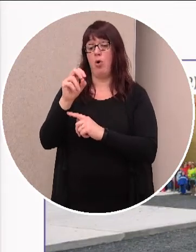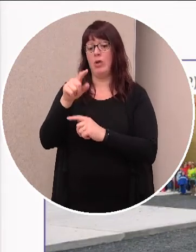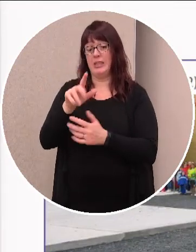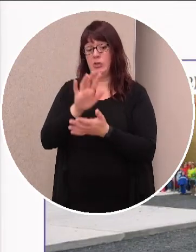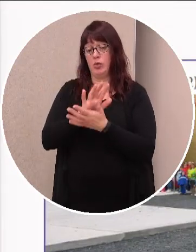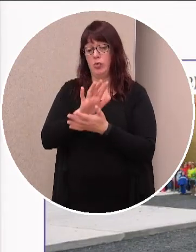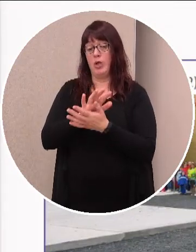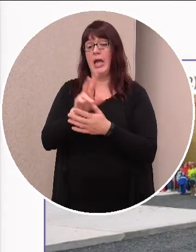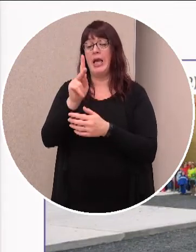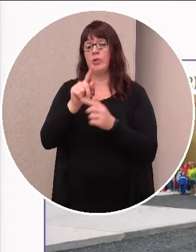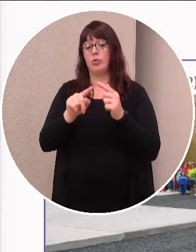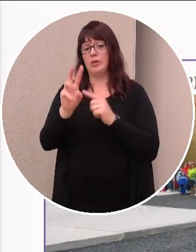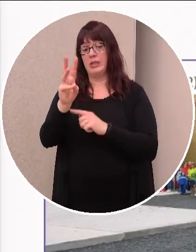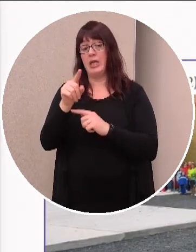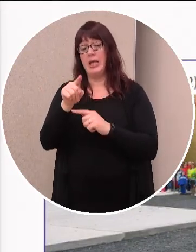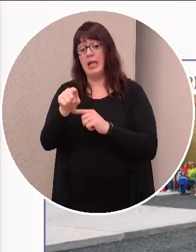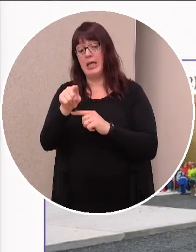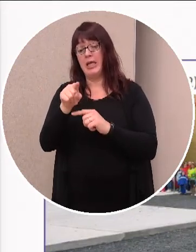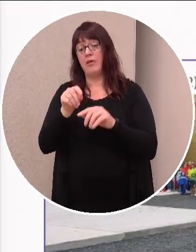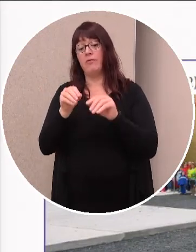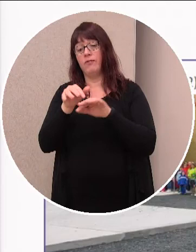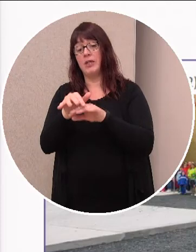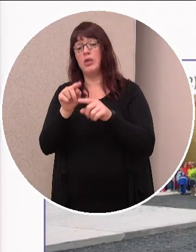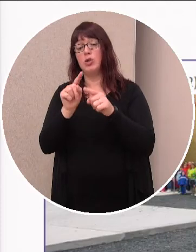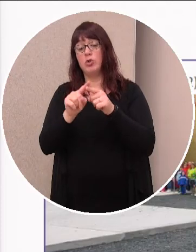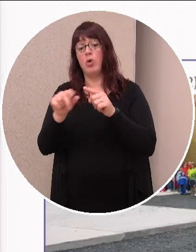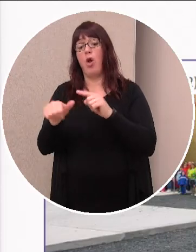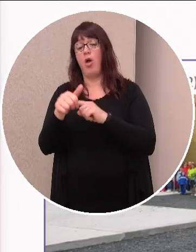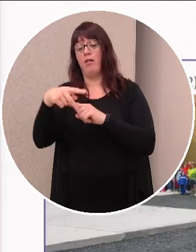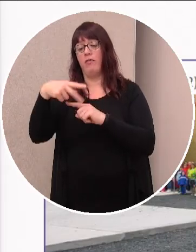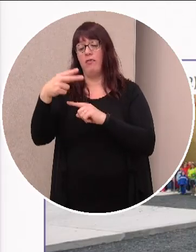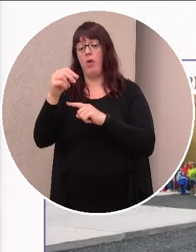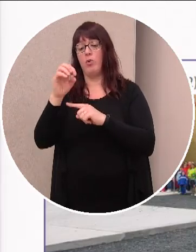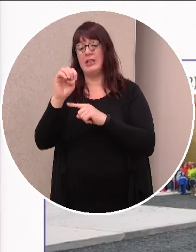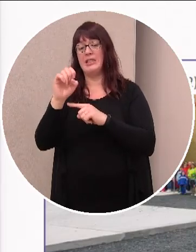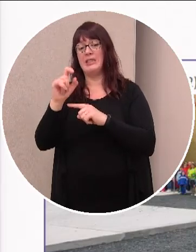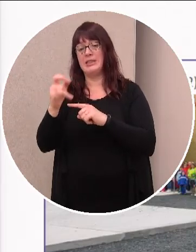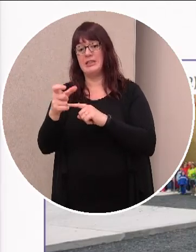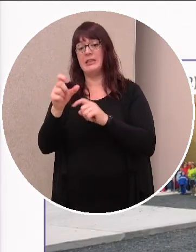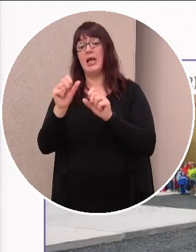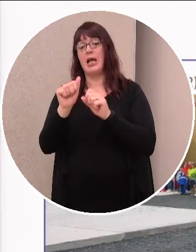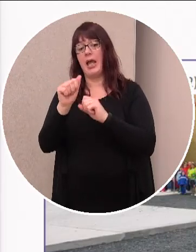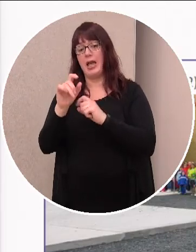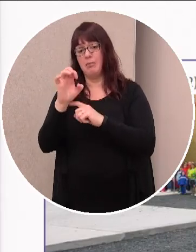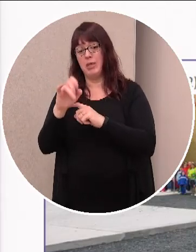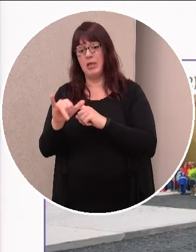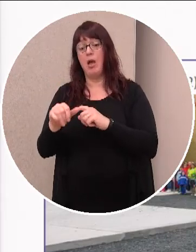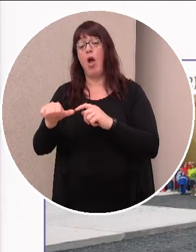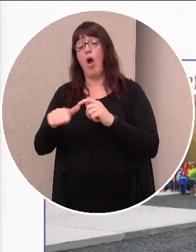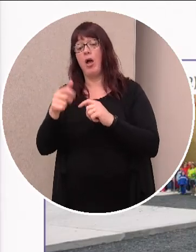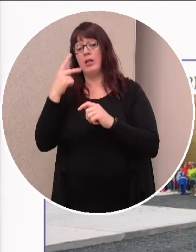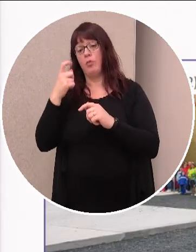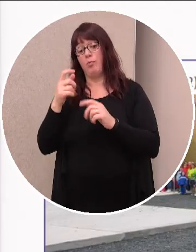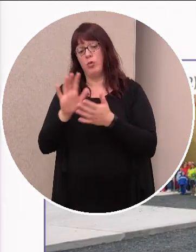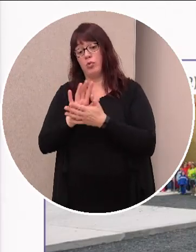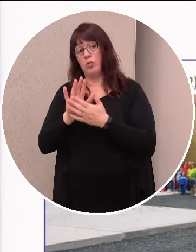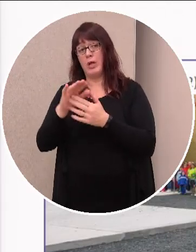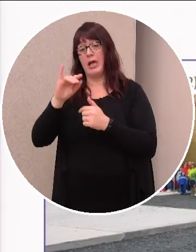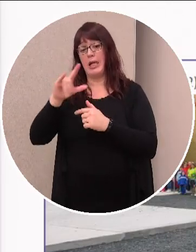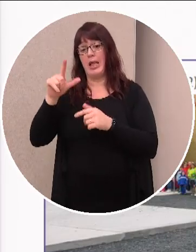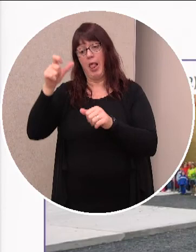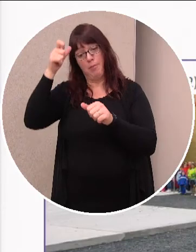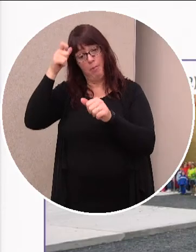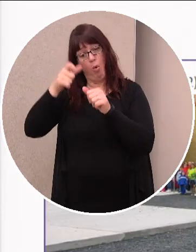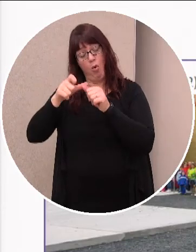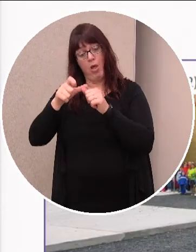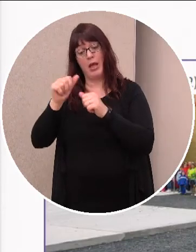feeds into Phoenix Academy, which is a K to 12. The other system that is nearby is the Gill Memorial Academy. And